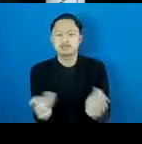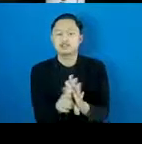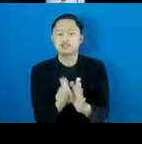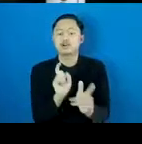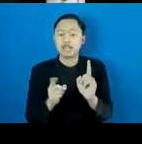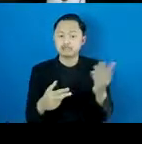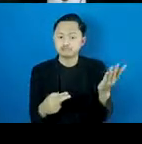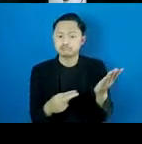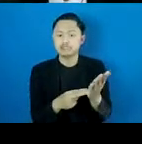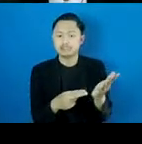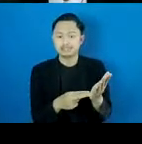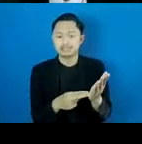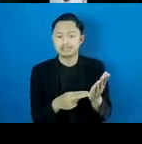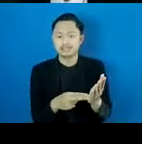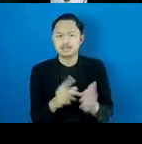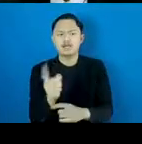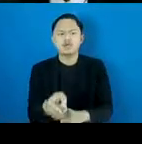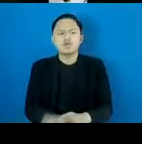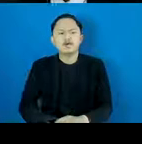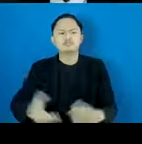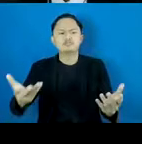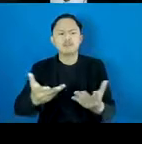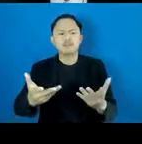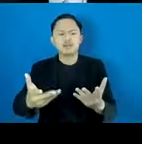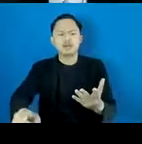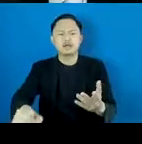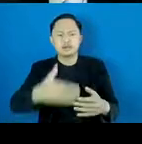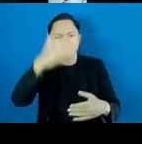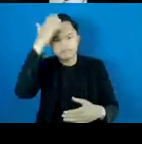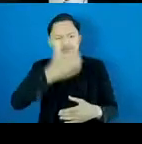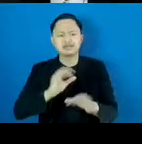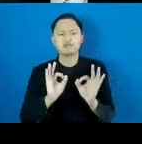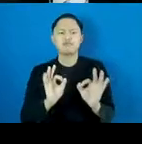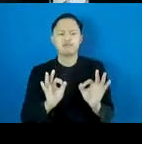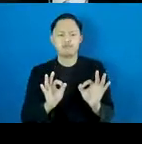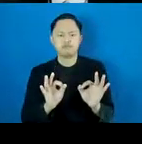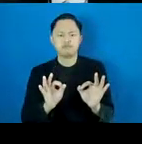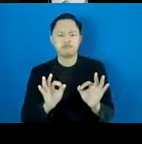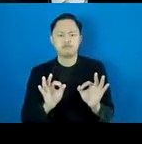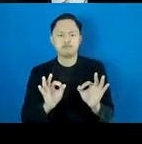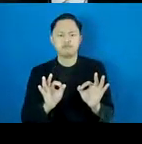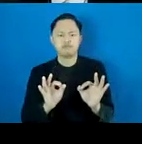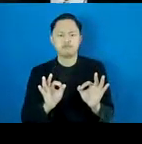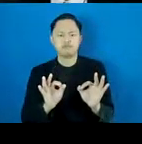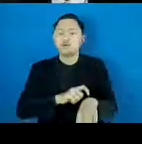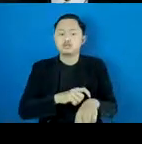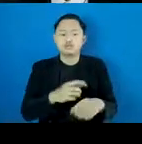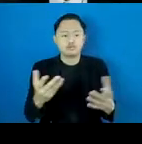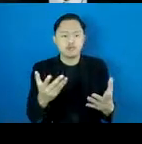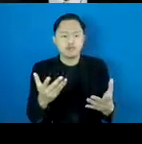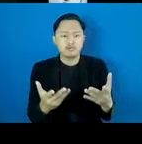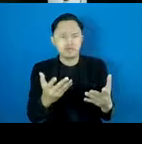The charging has to be scheduled within the timetable of the bus. Where to charge, depending upon the battery